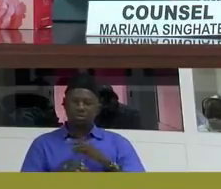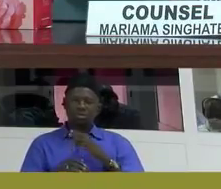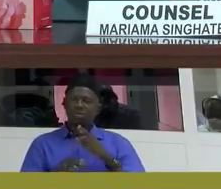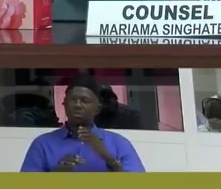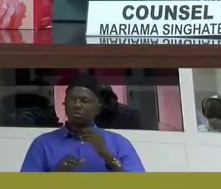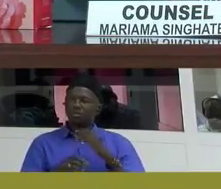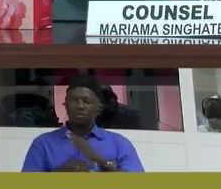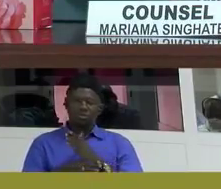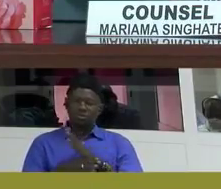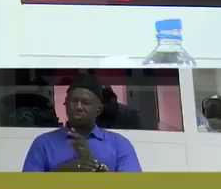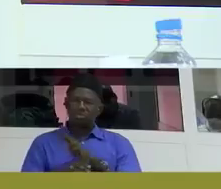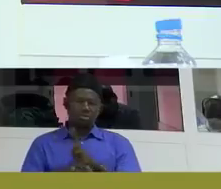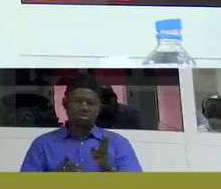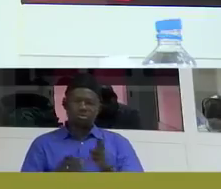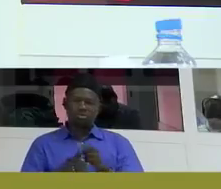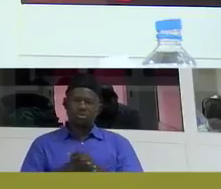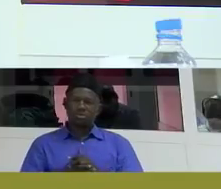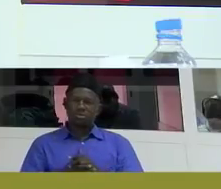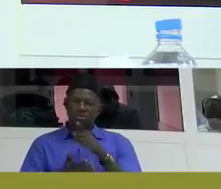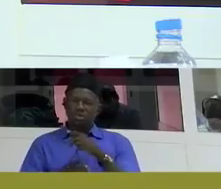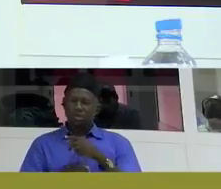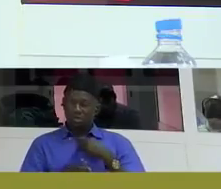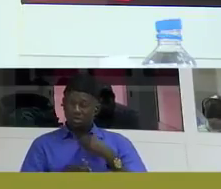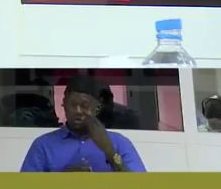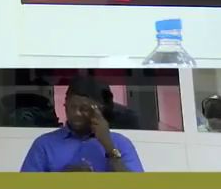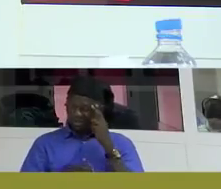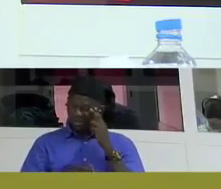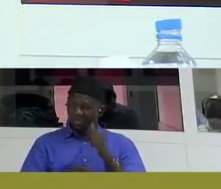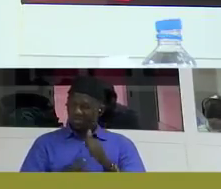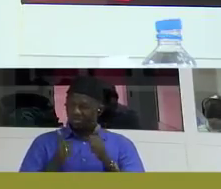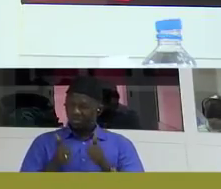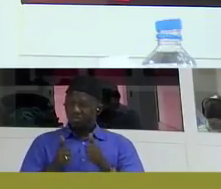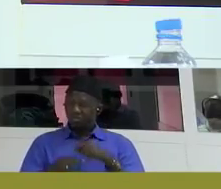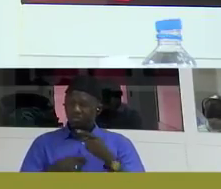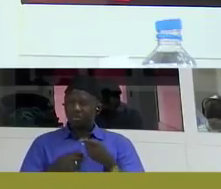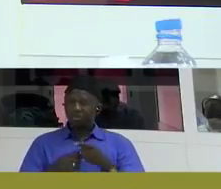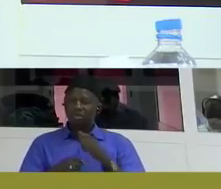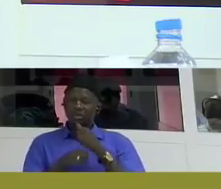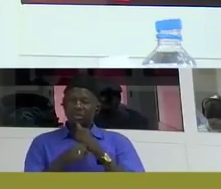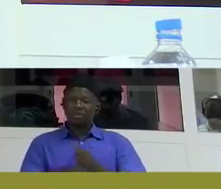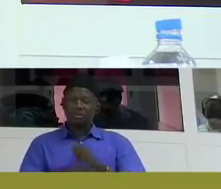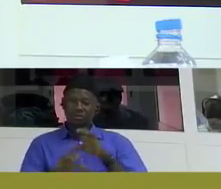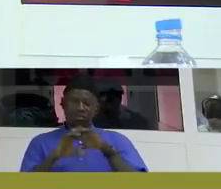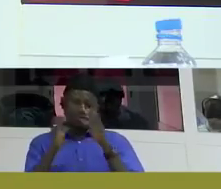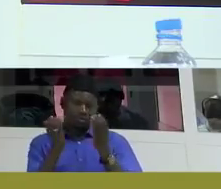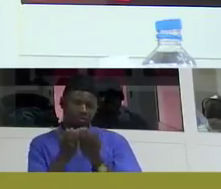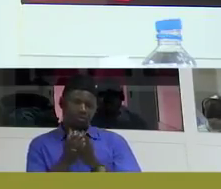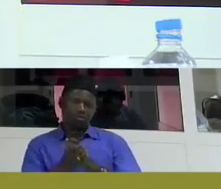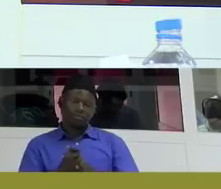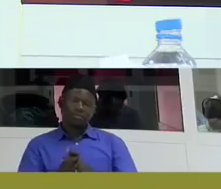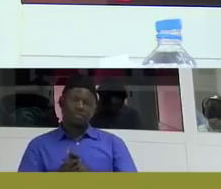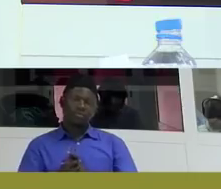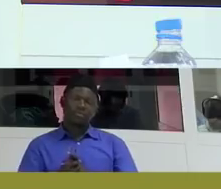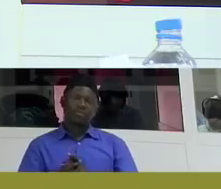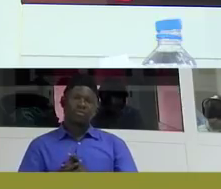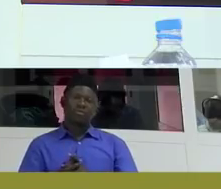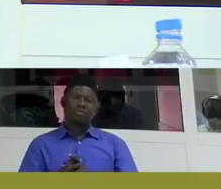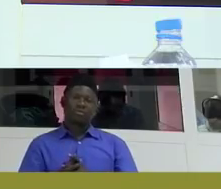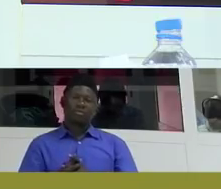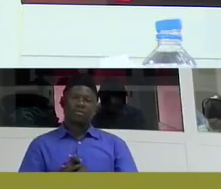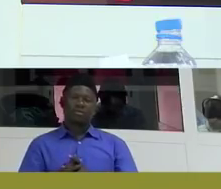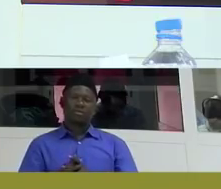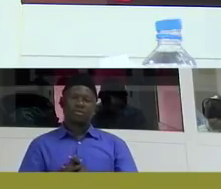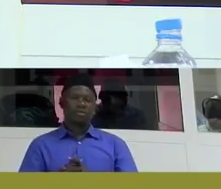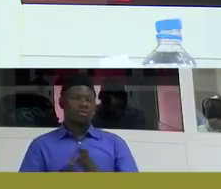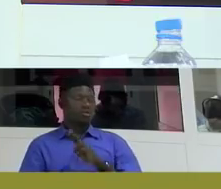enough reassurance of the Christians' community? Not the least. It's near. It's not halfway. It's not even